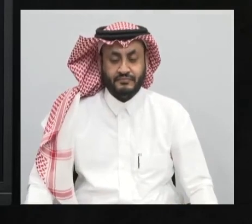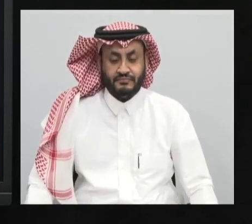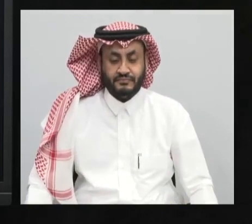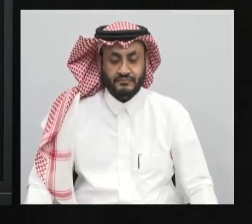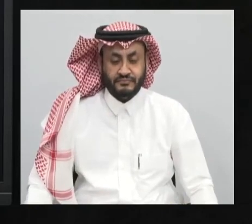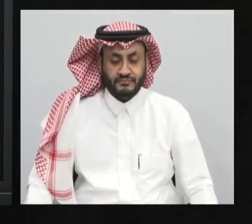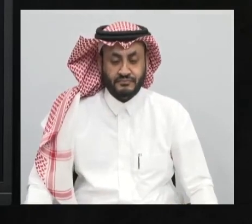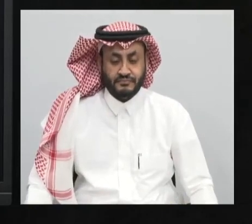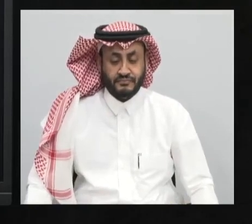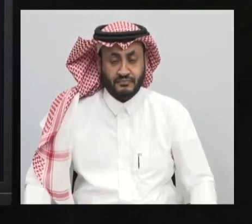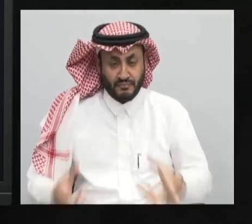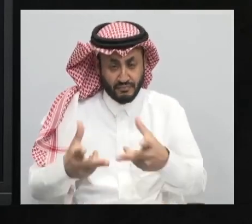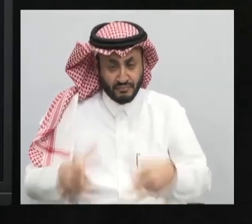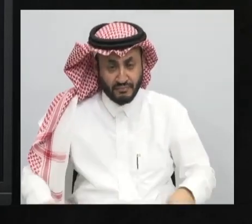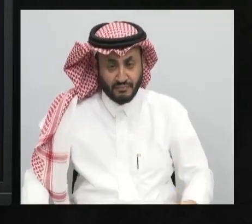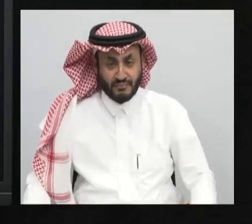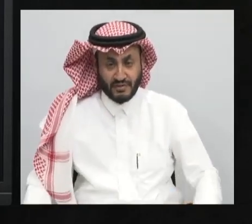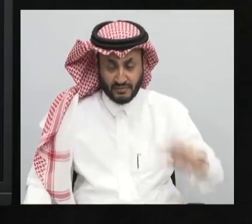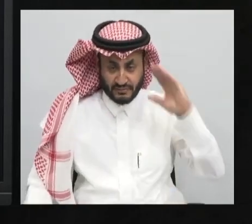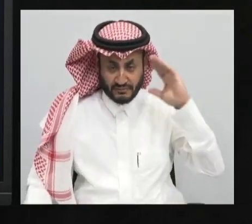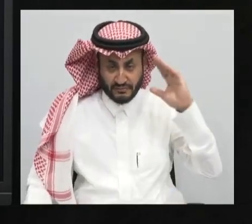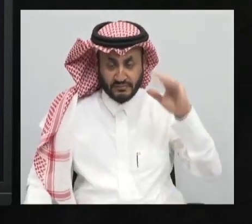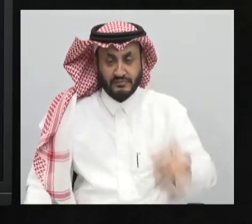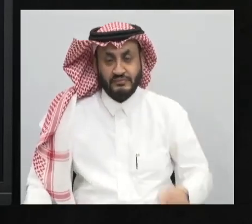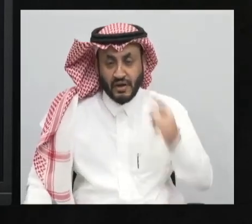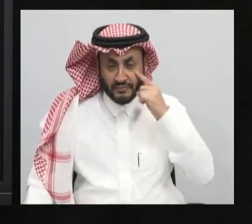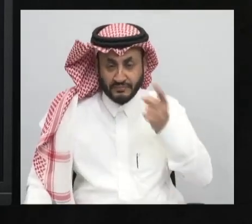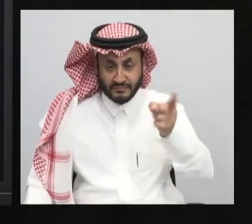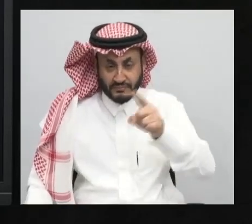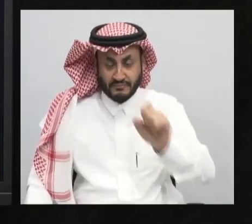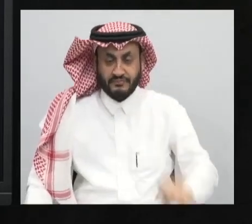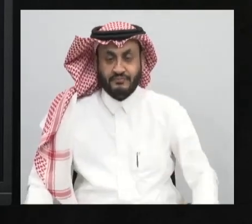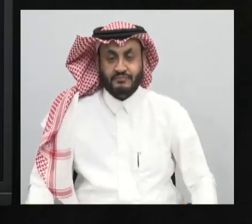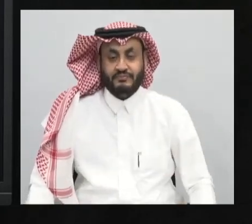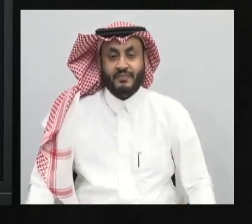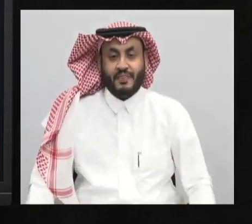on, okay? That's it for today. Thank you for listening, and inshallah, I will see you next class.